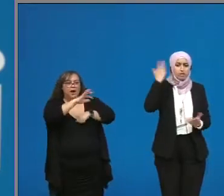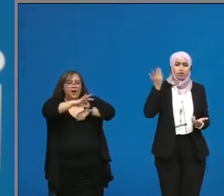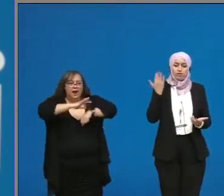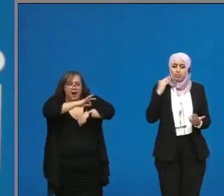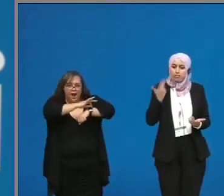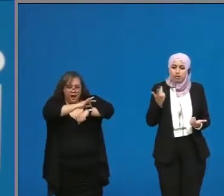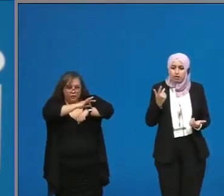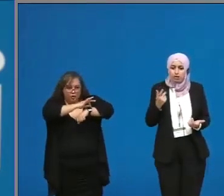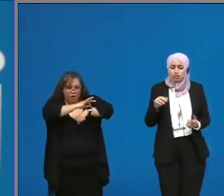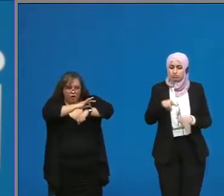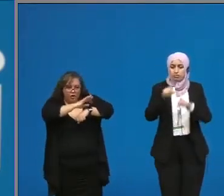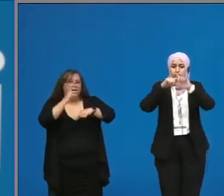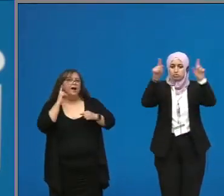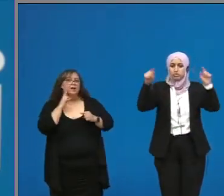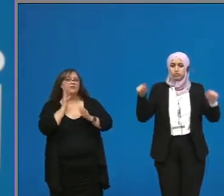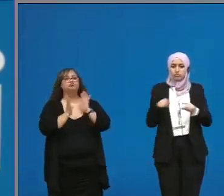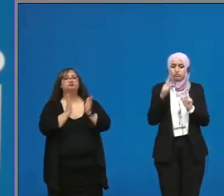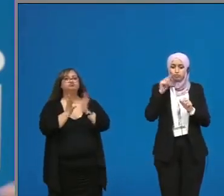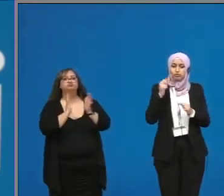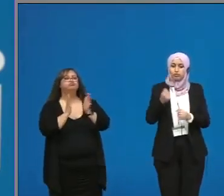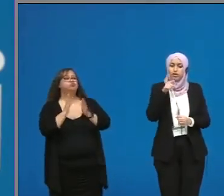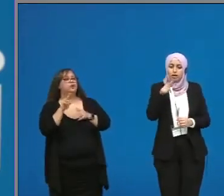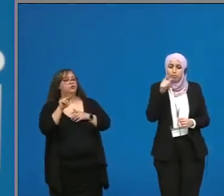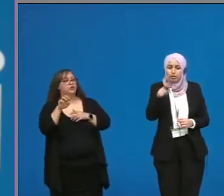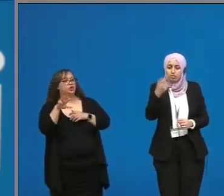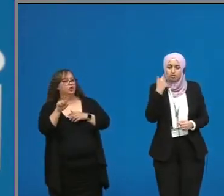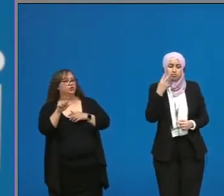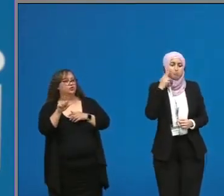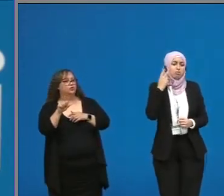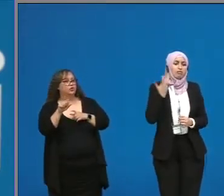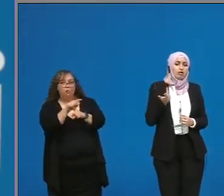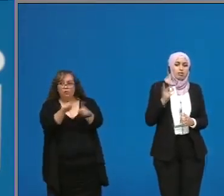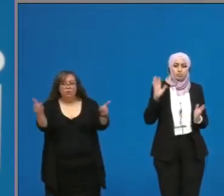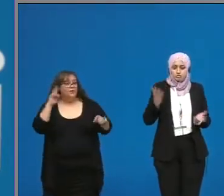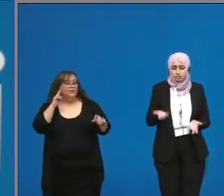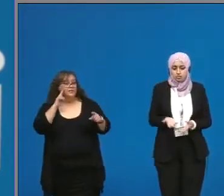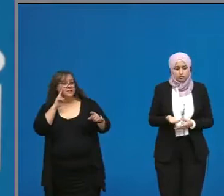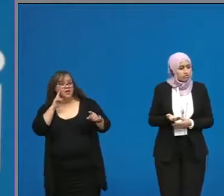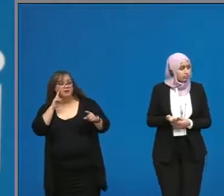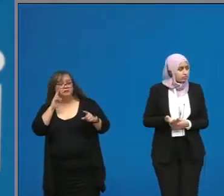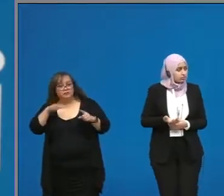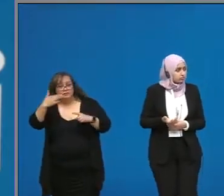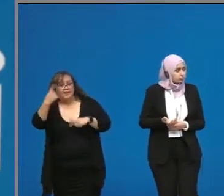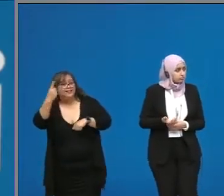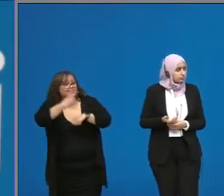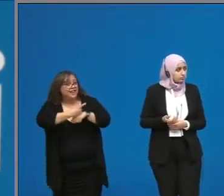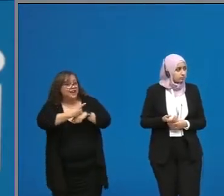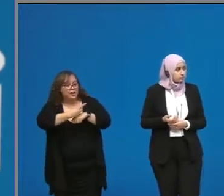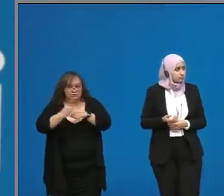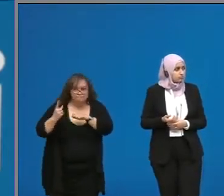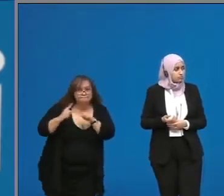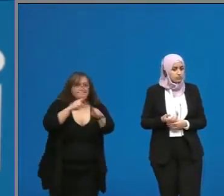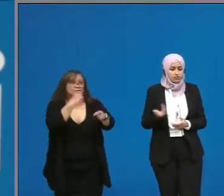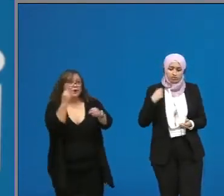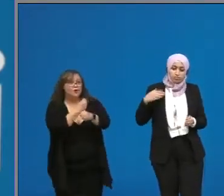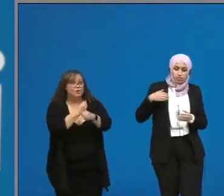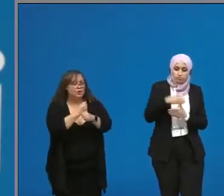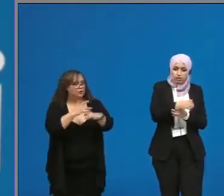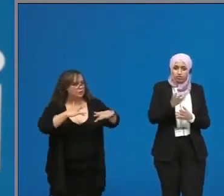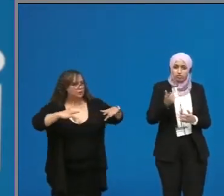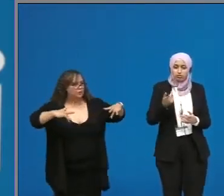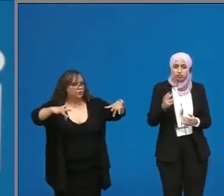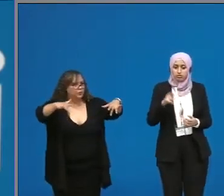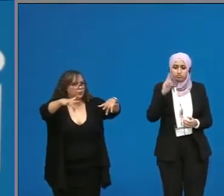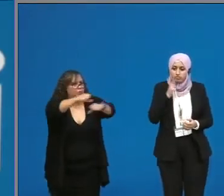interpretation, sign language interpretation for the news. So they had no idea. They showed up next day to work, and there was no one at the office. So how